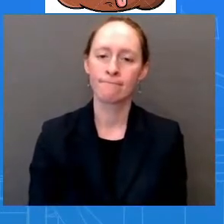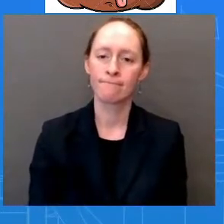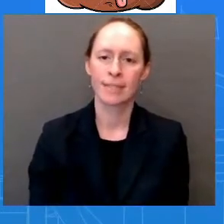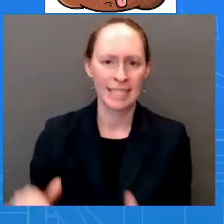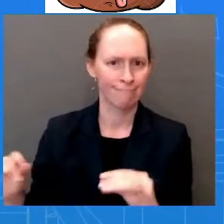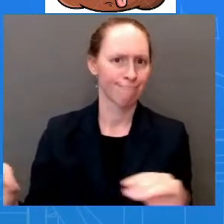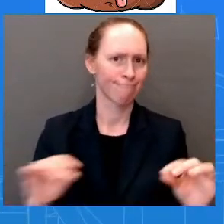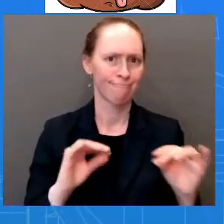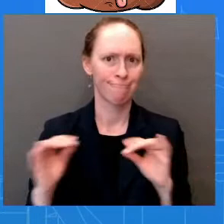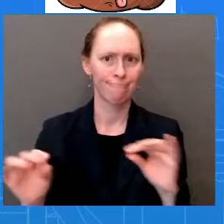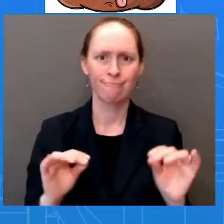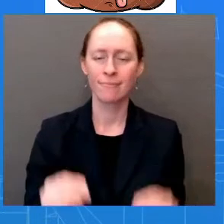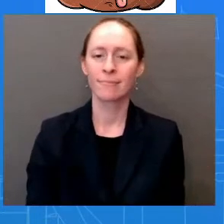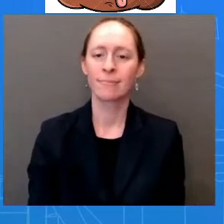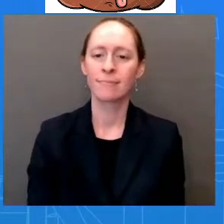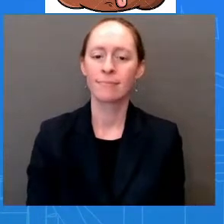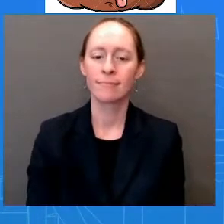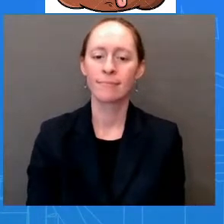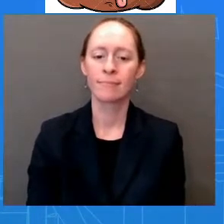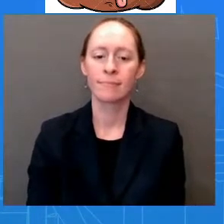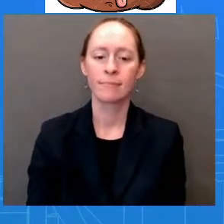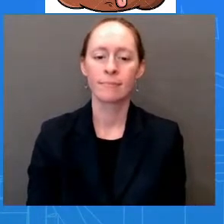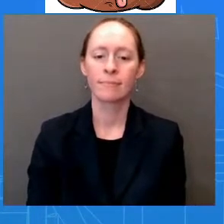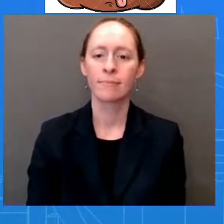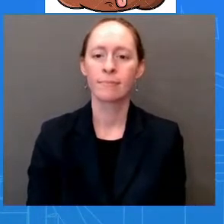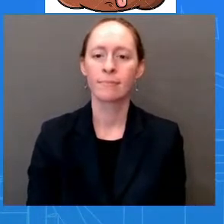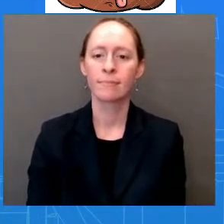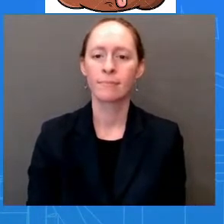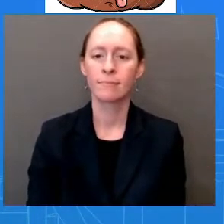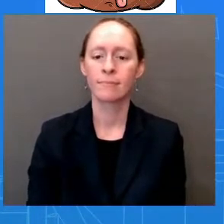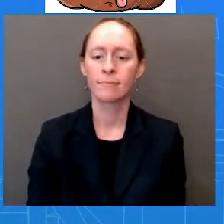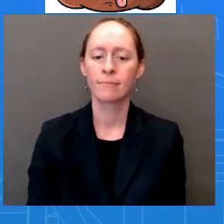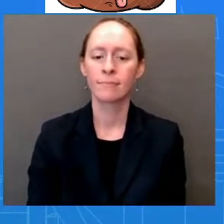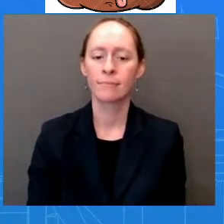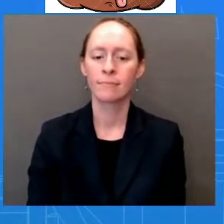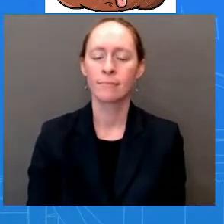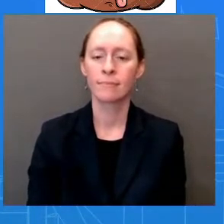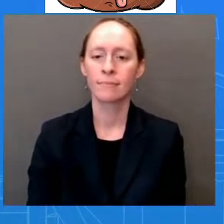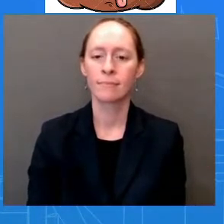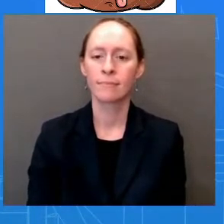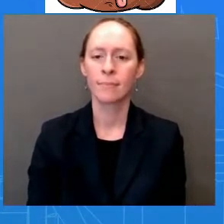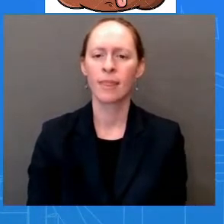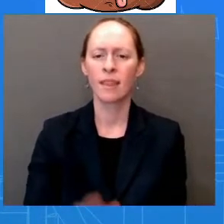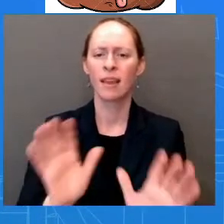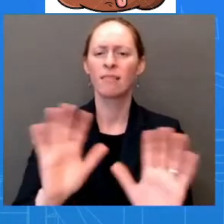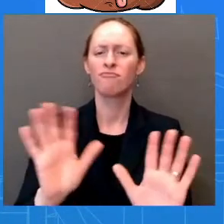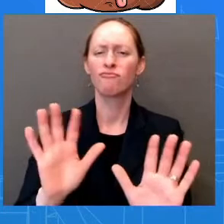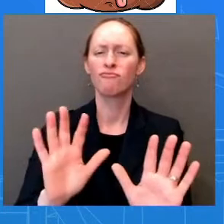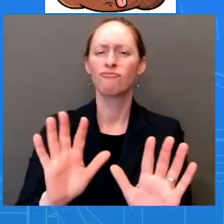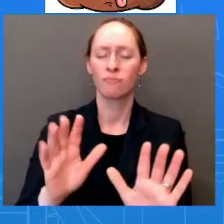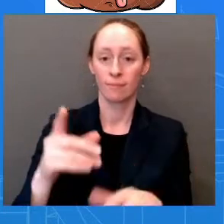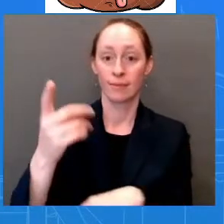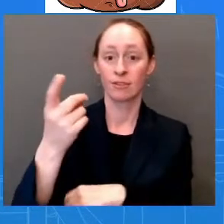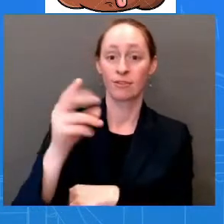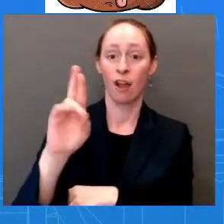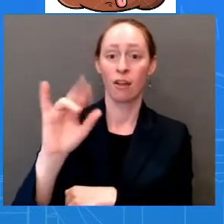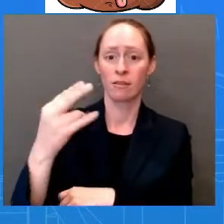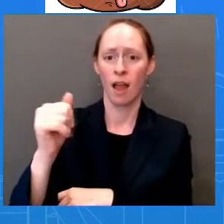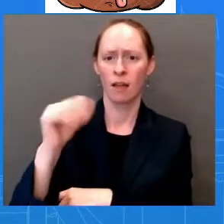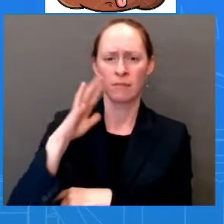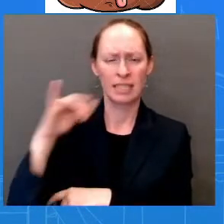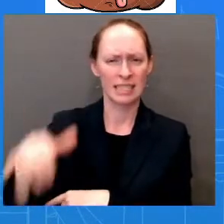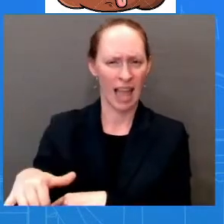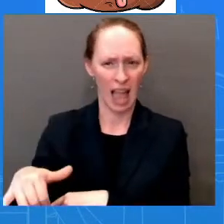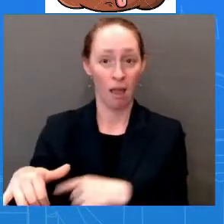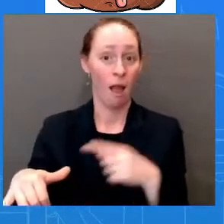majority next year that they've been So, promising on some hold of on these one very second. Dr. Jha is going to stay to take a couple more questions, but Dr. Fauci actually has to go. So thank you so